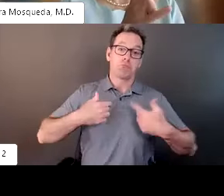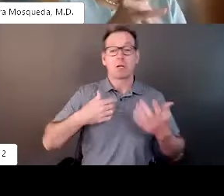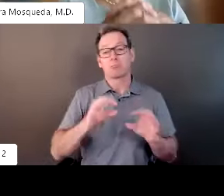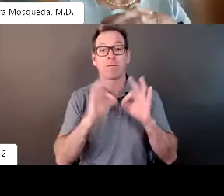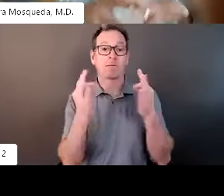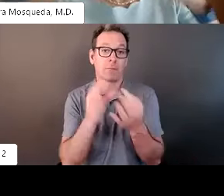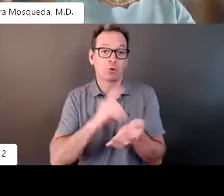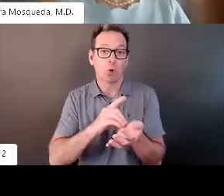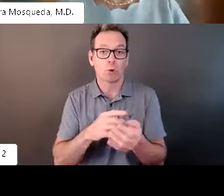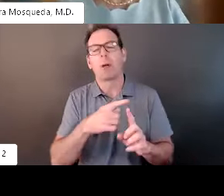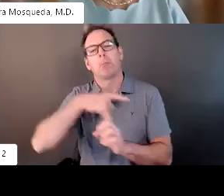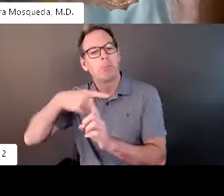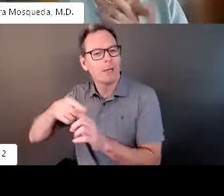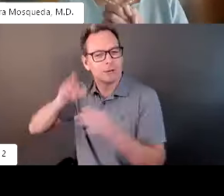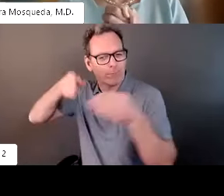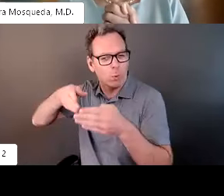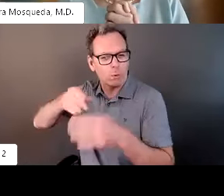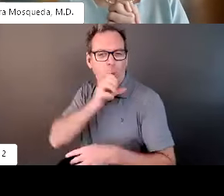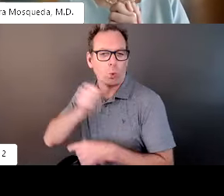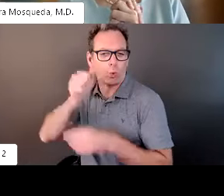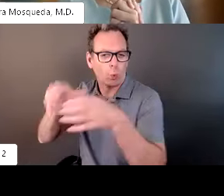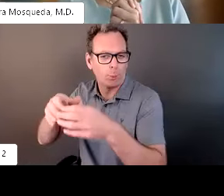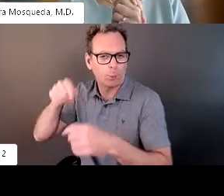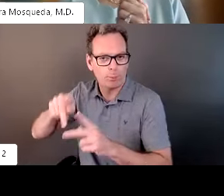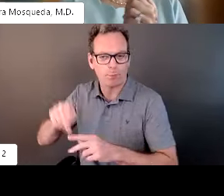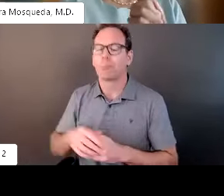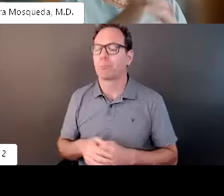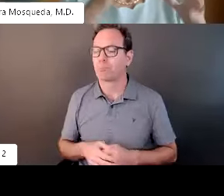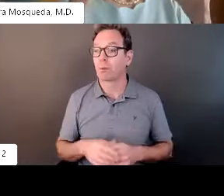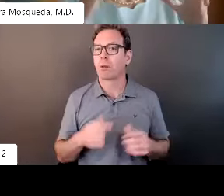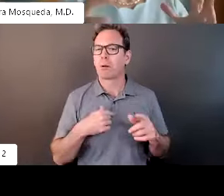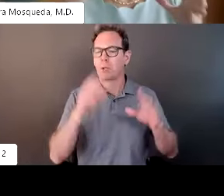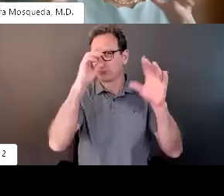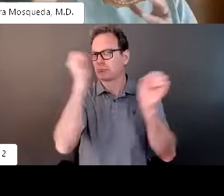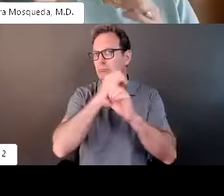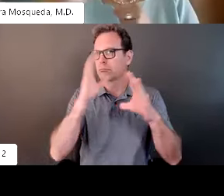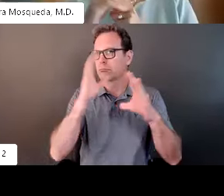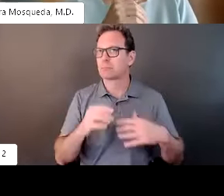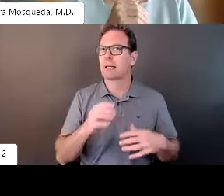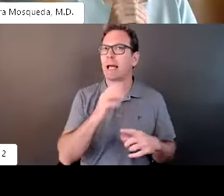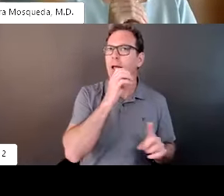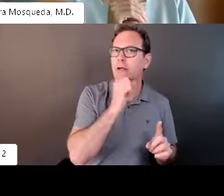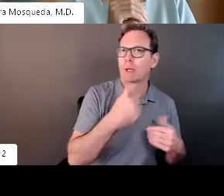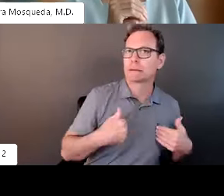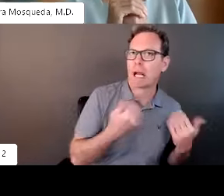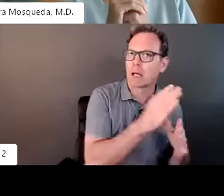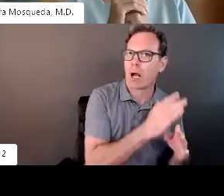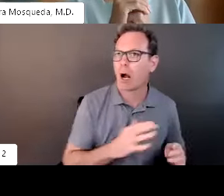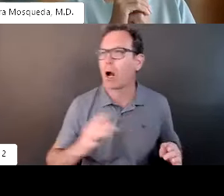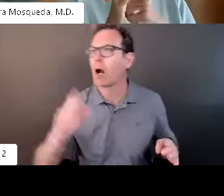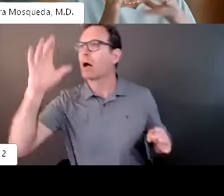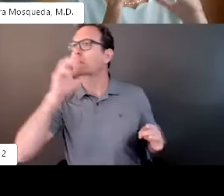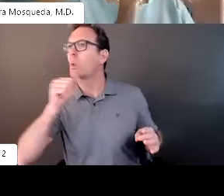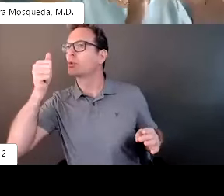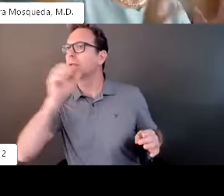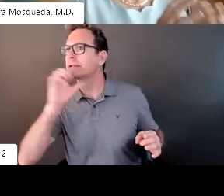family physician, I really think about a lifespan perspective. And there is more and more information now showing